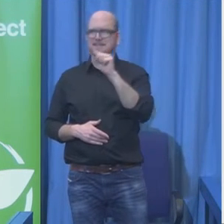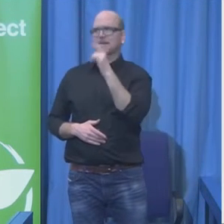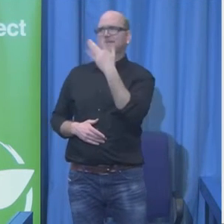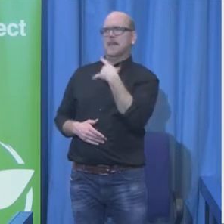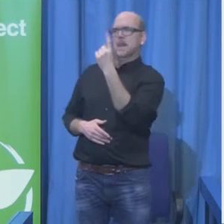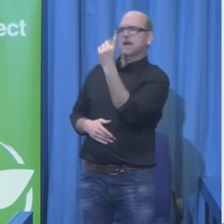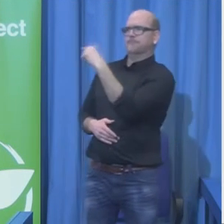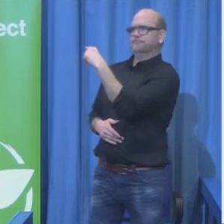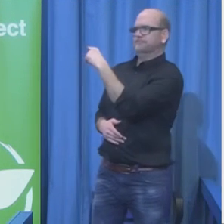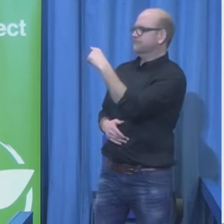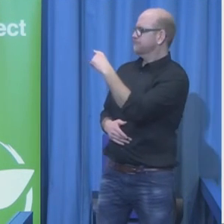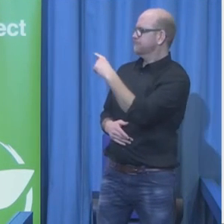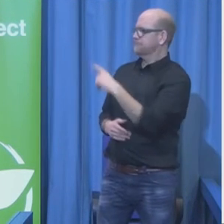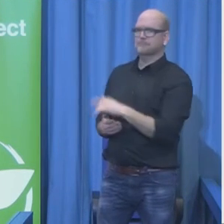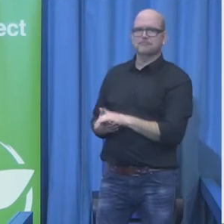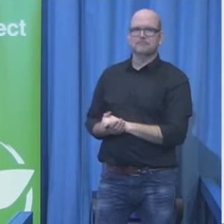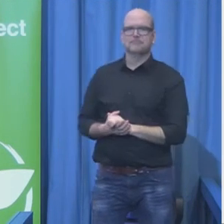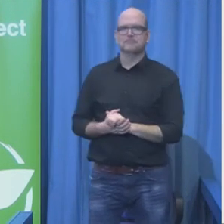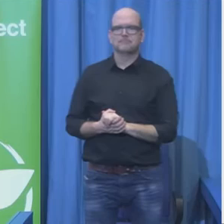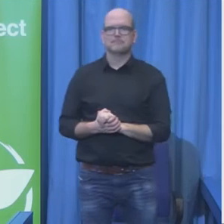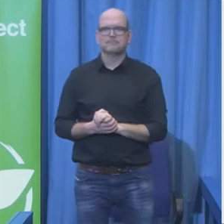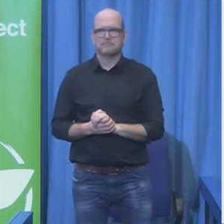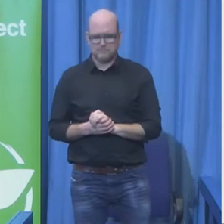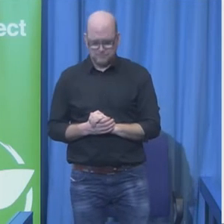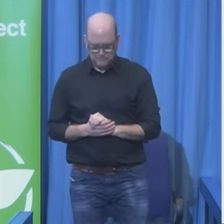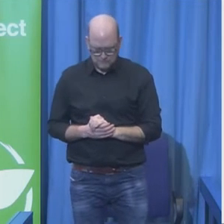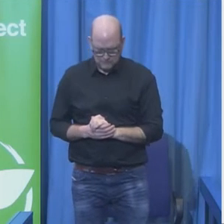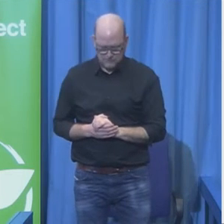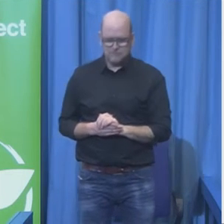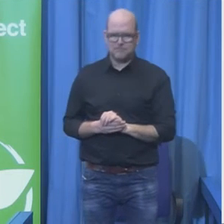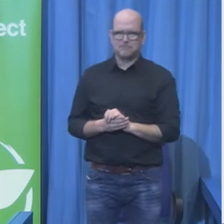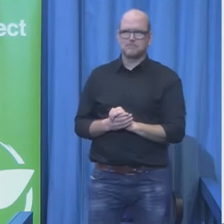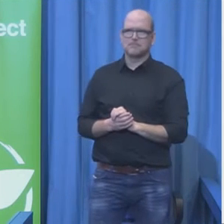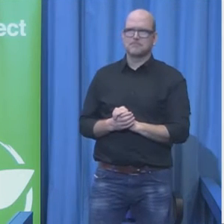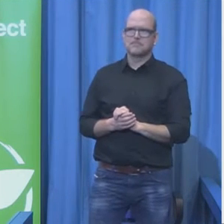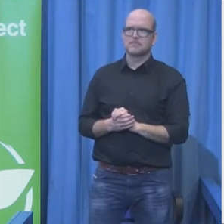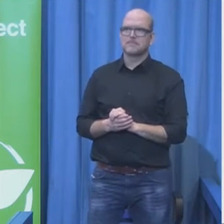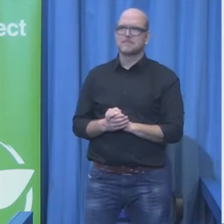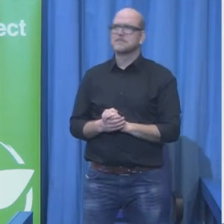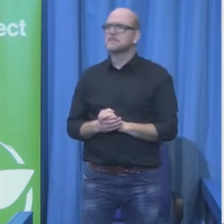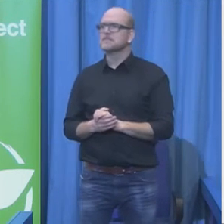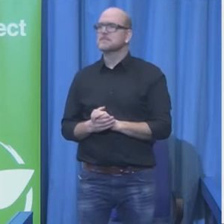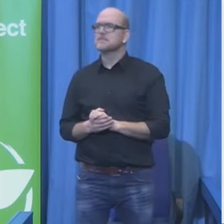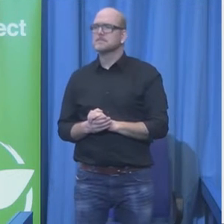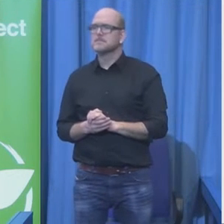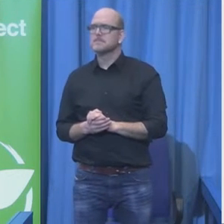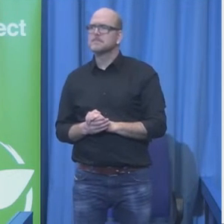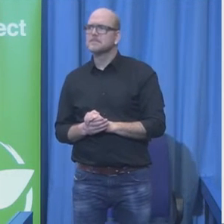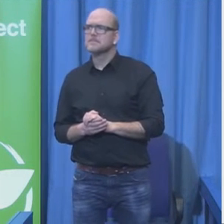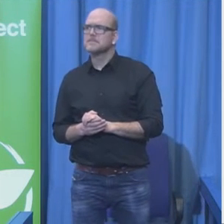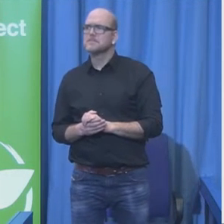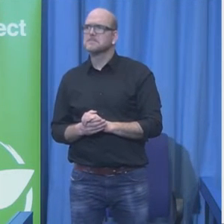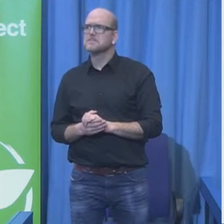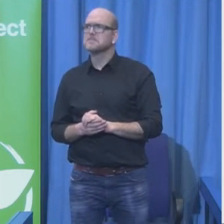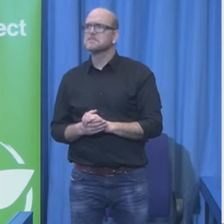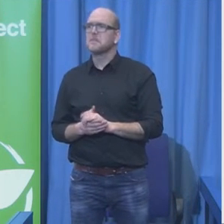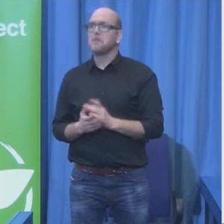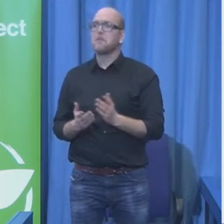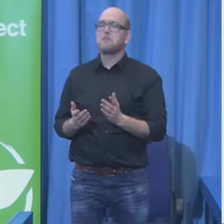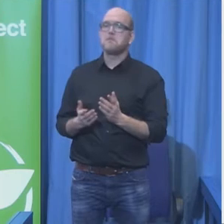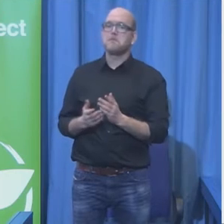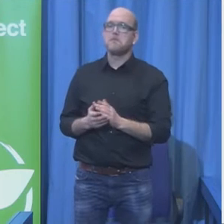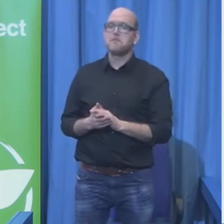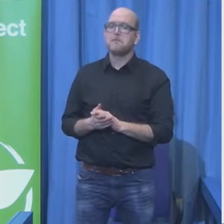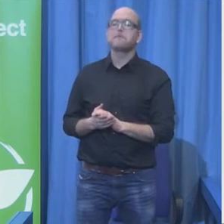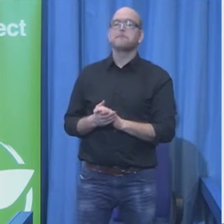administration of United States, regarding to how promote further the opportunity of job opportunity and employment